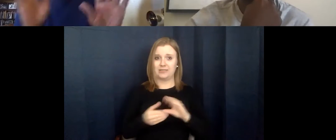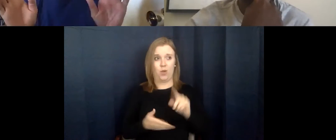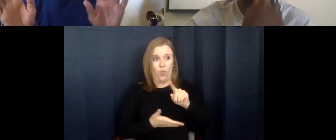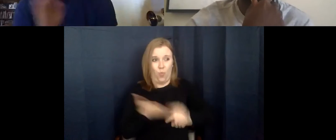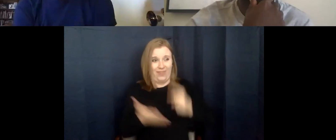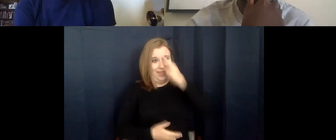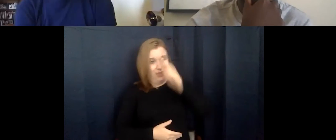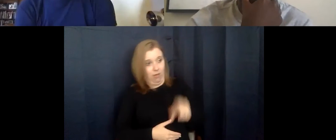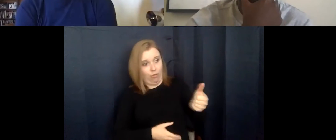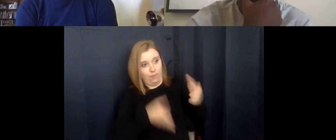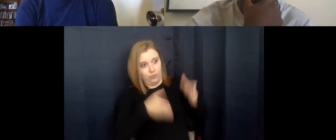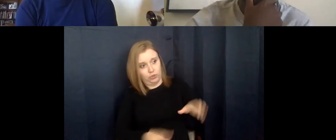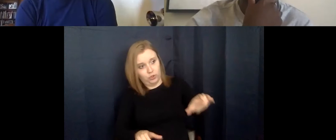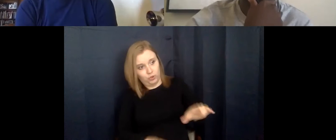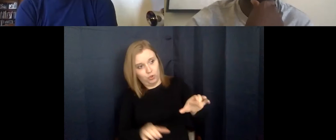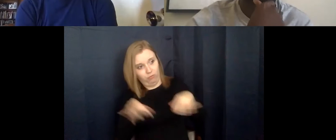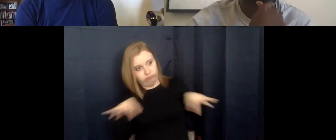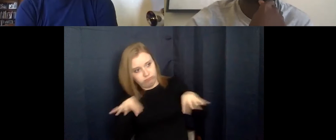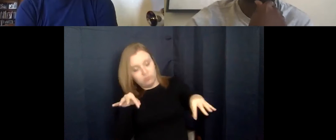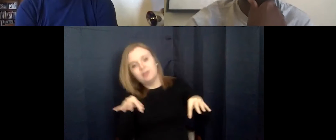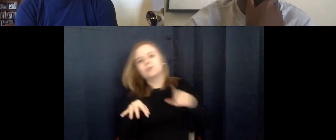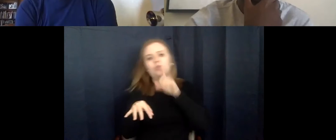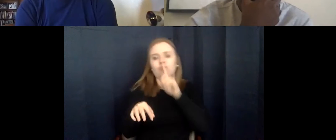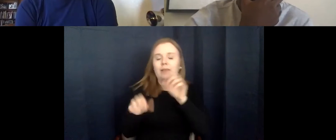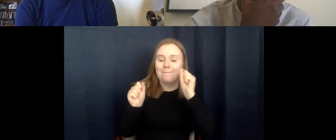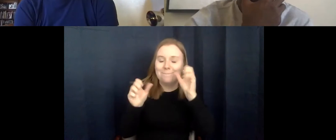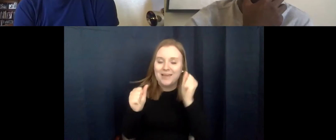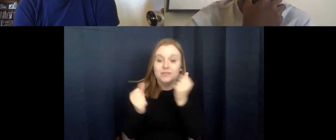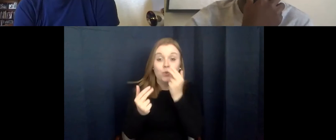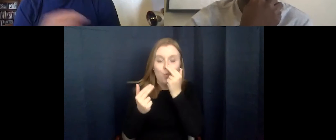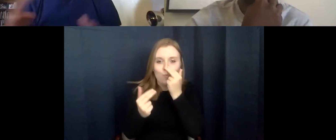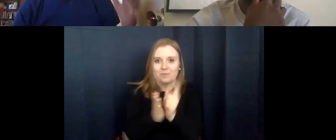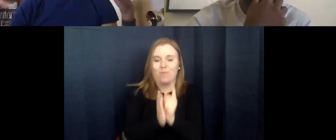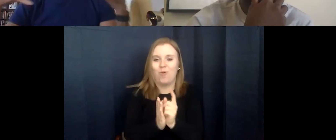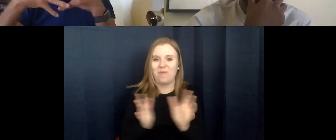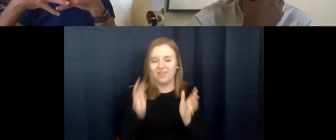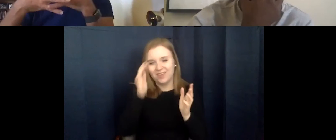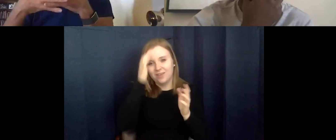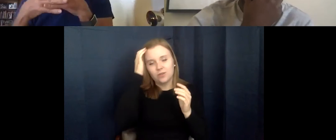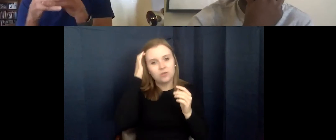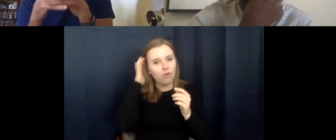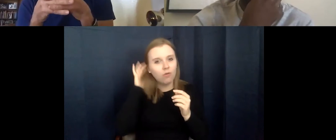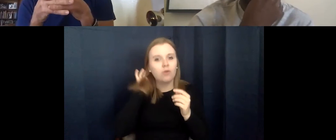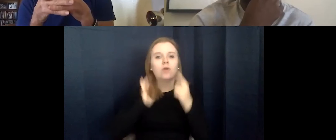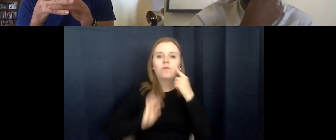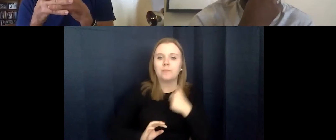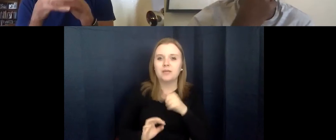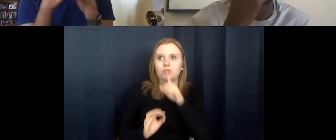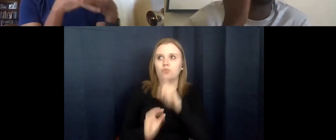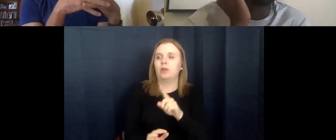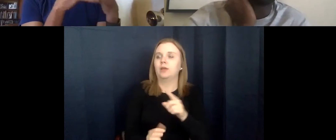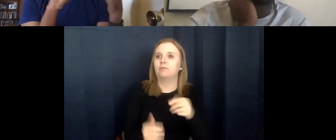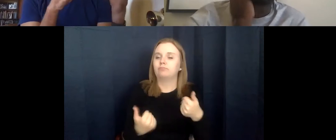these amazing humorous moments. But yeah, to me, it's a really rich space